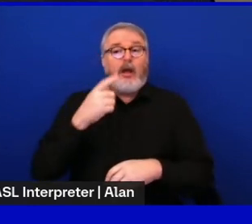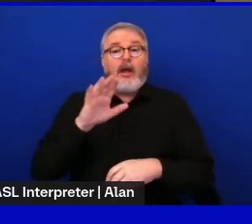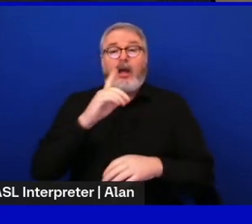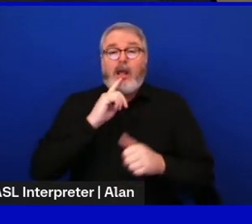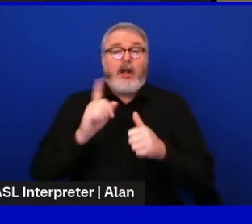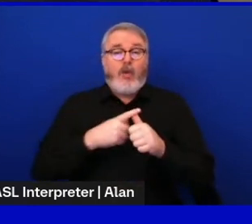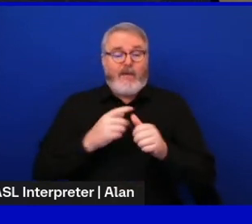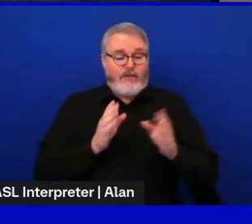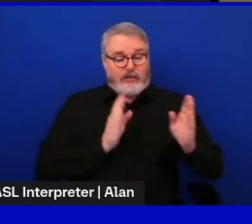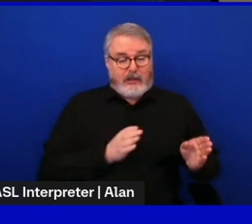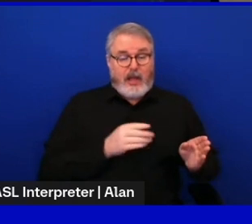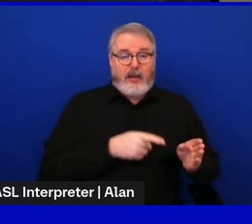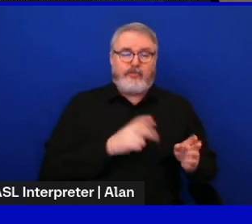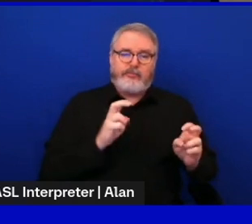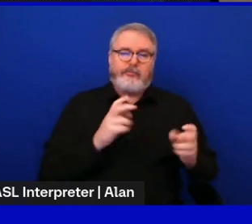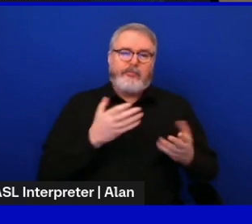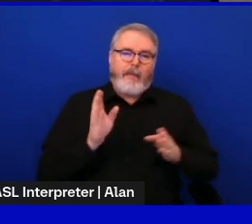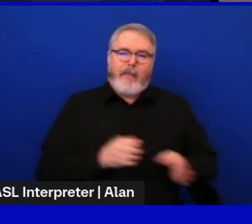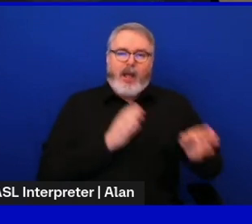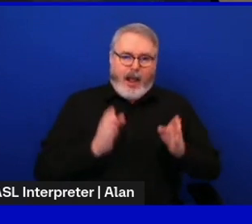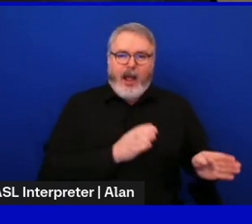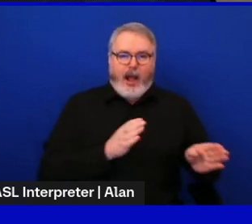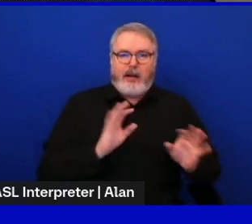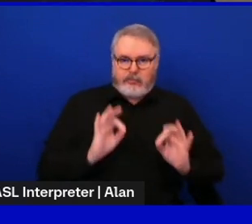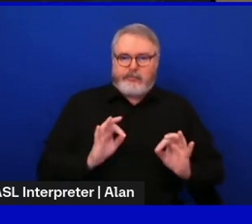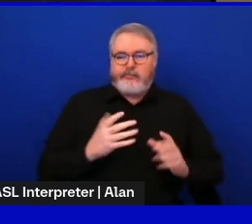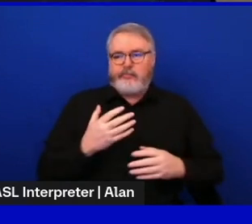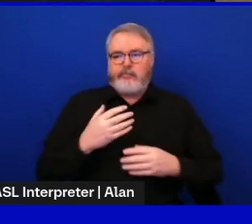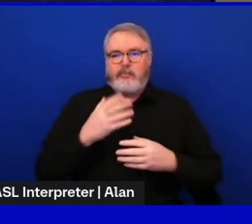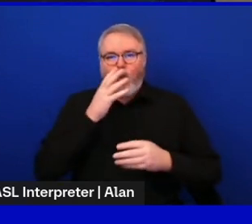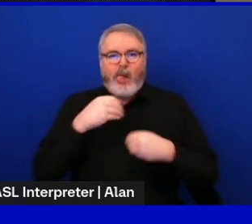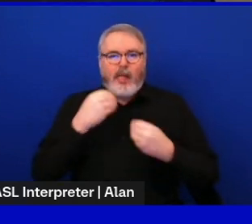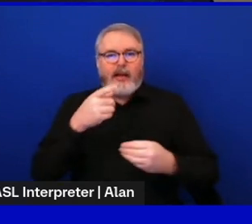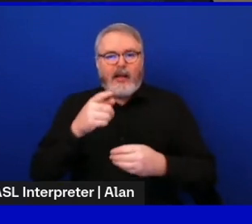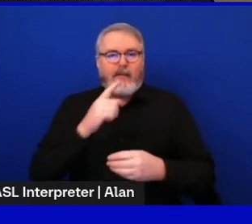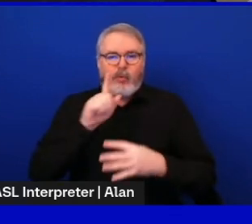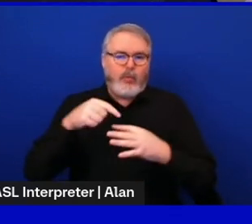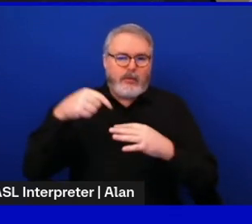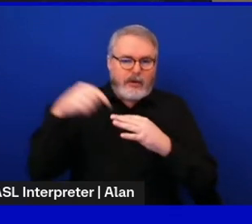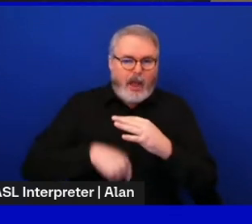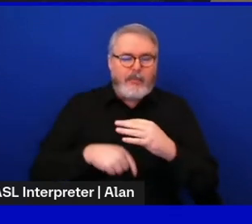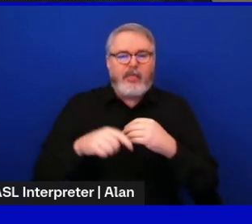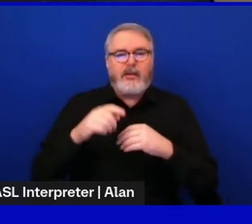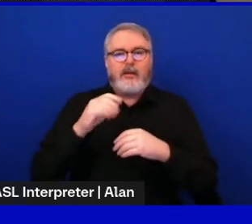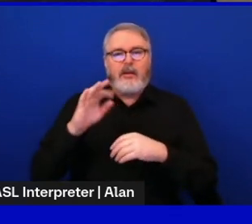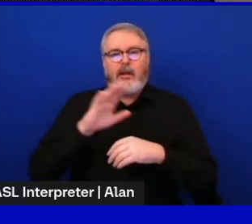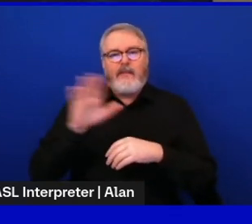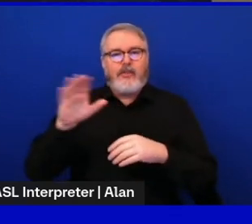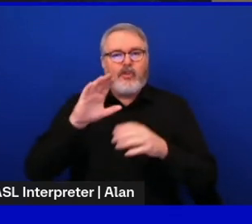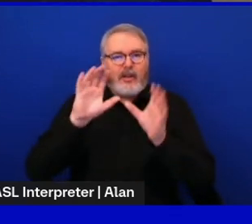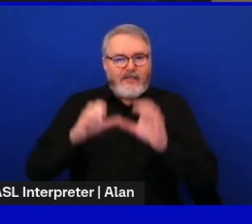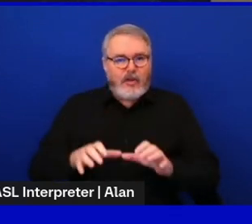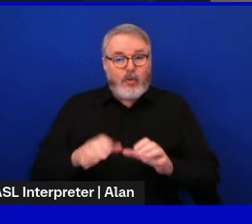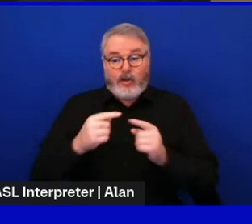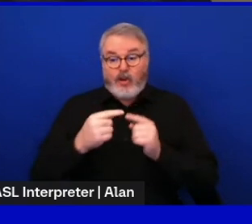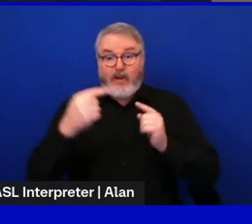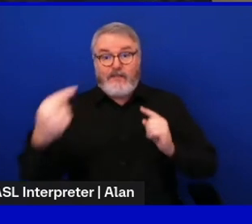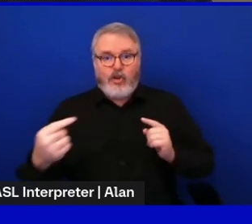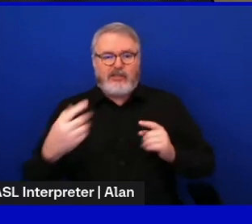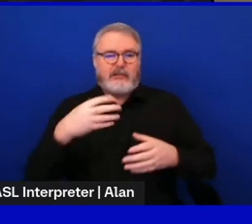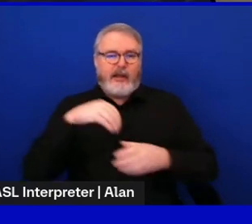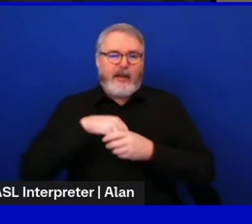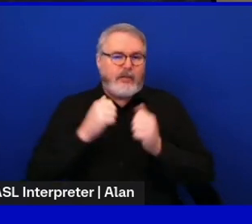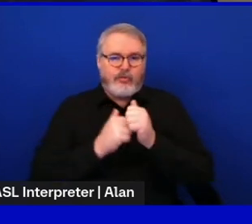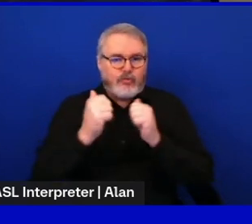stage is obviously planning, which gives you either the diff of your configuration versus your infrastructure,